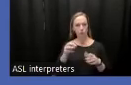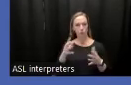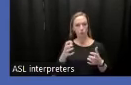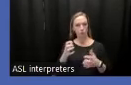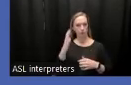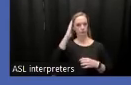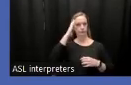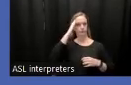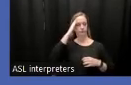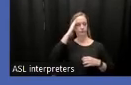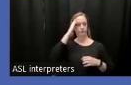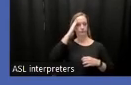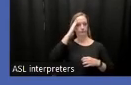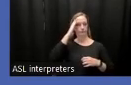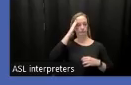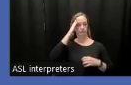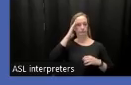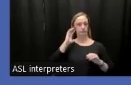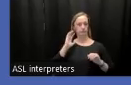of,